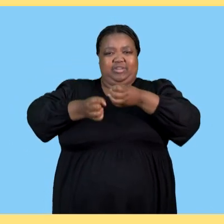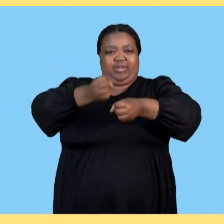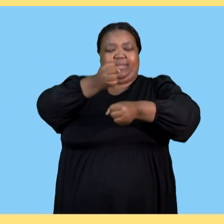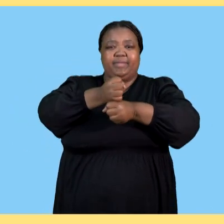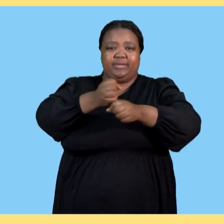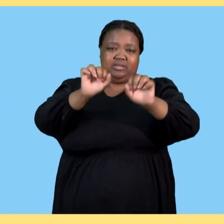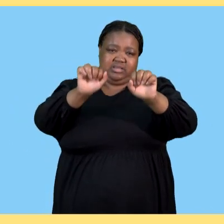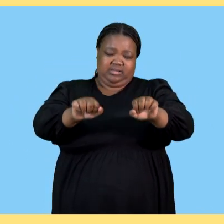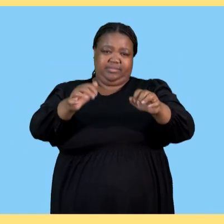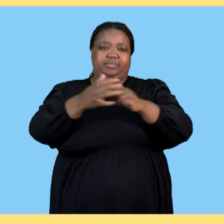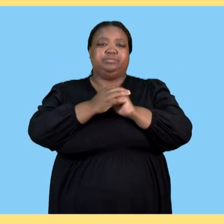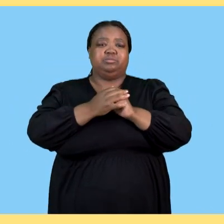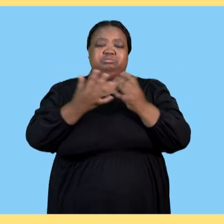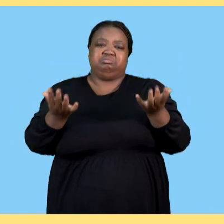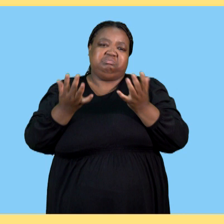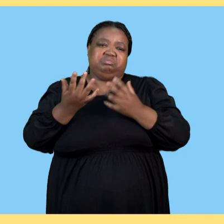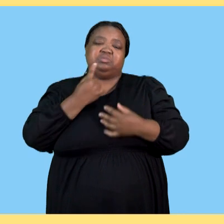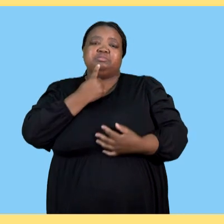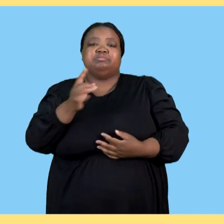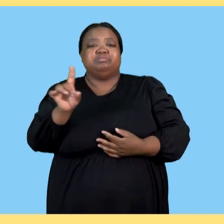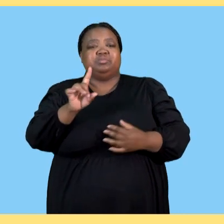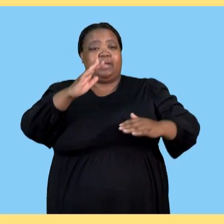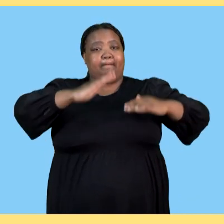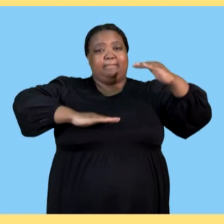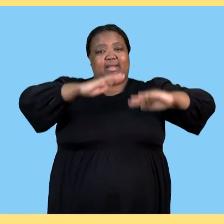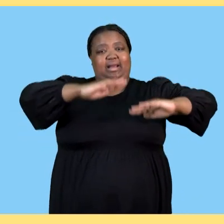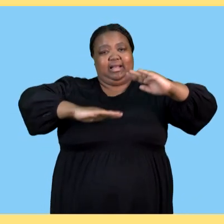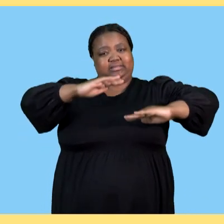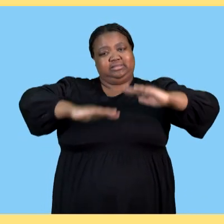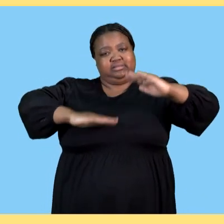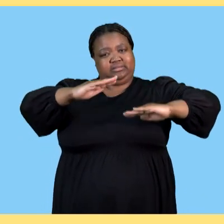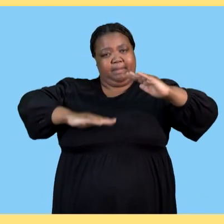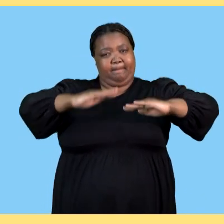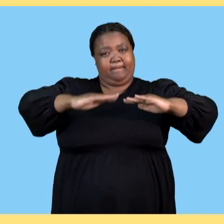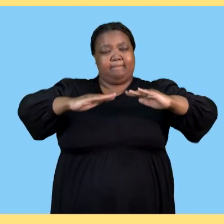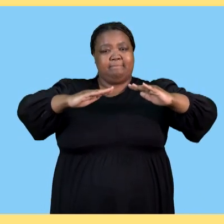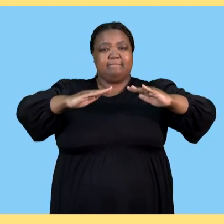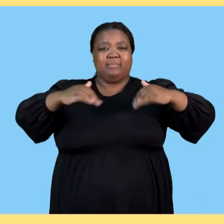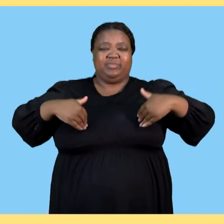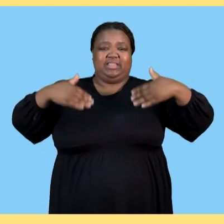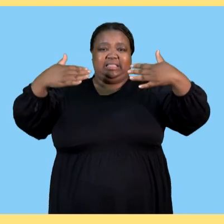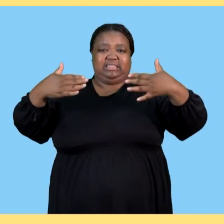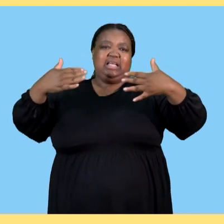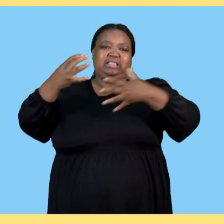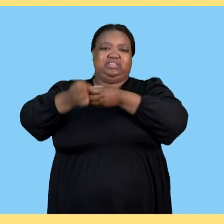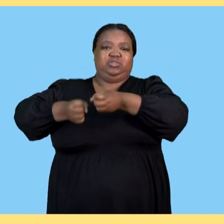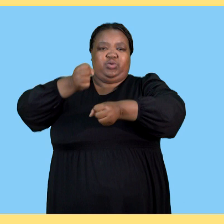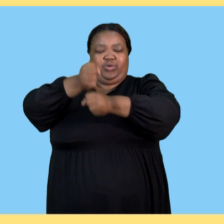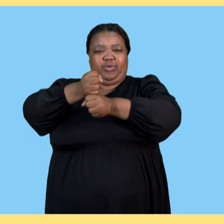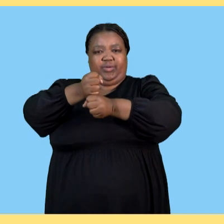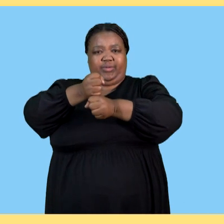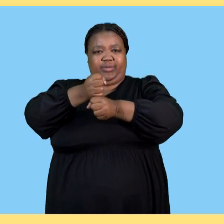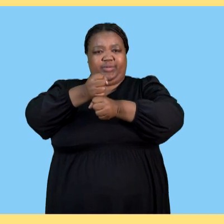of the year. So I'll come here, then I'll say balance at the beginning,